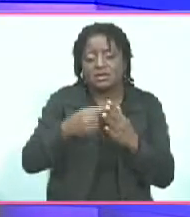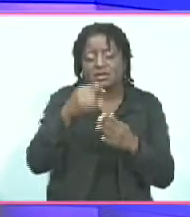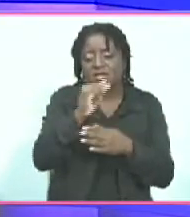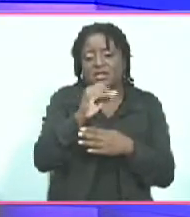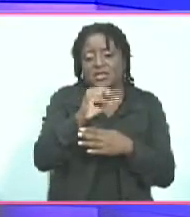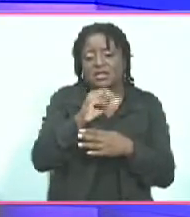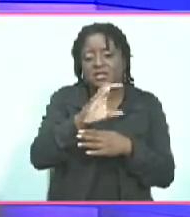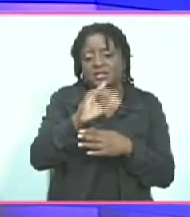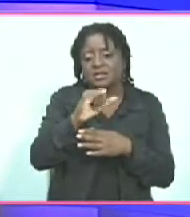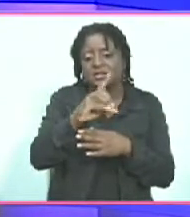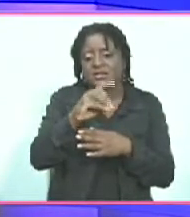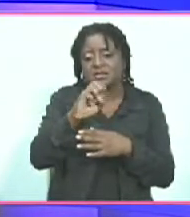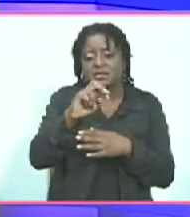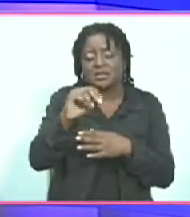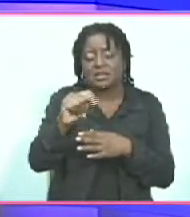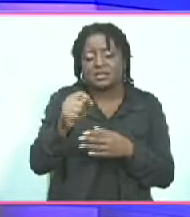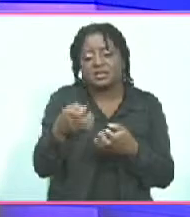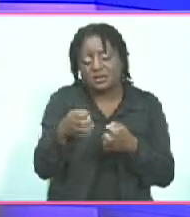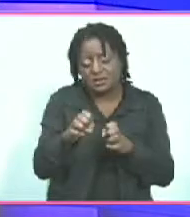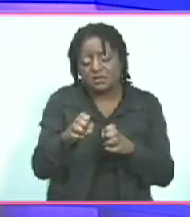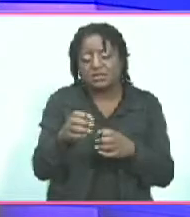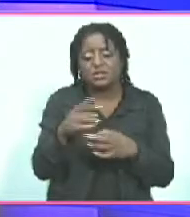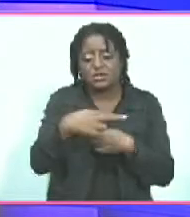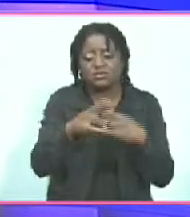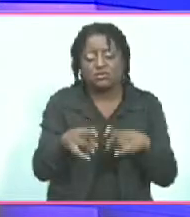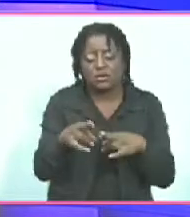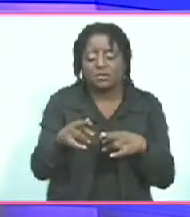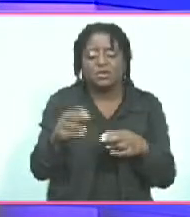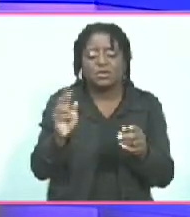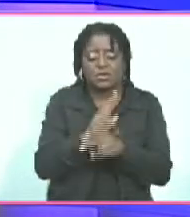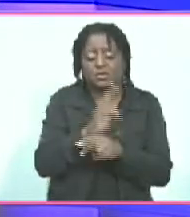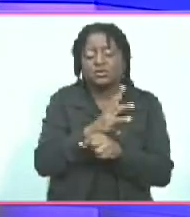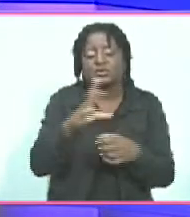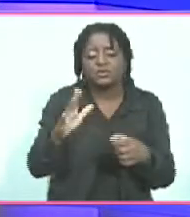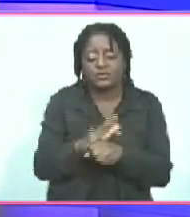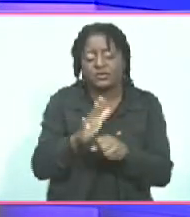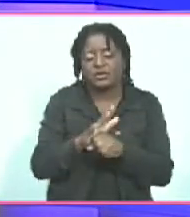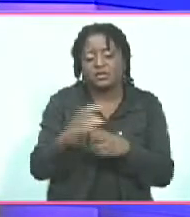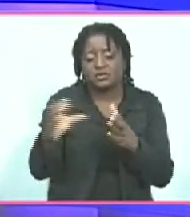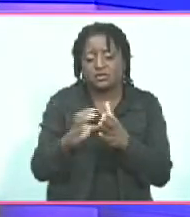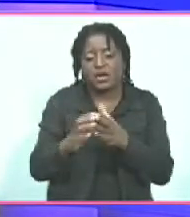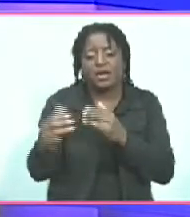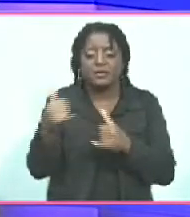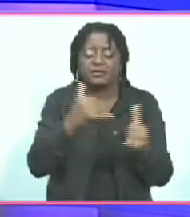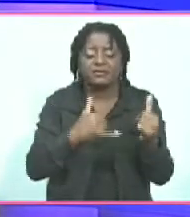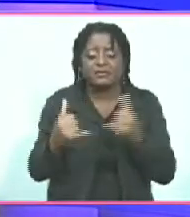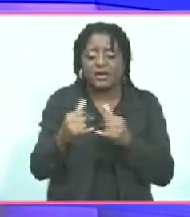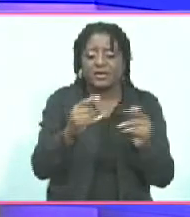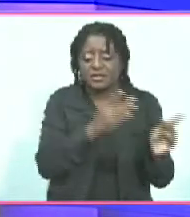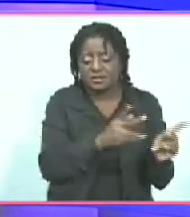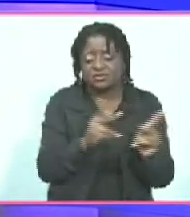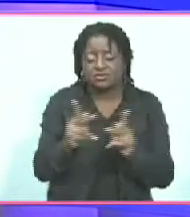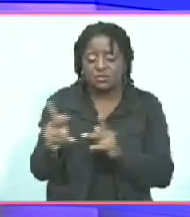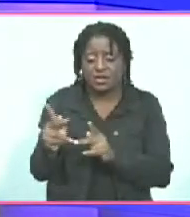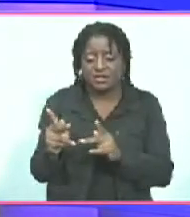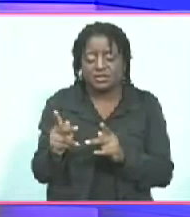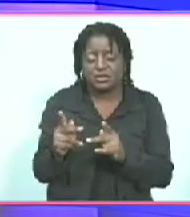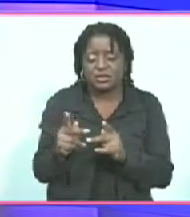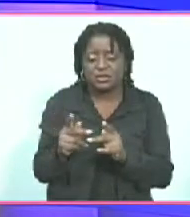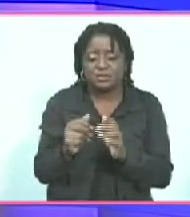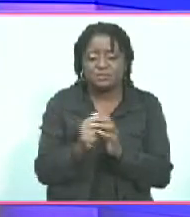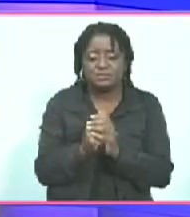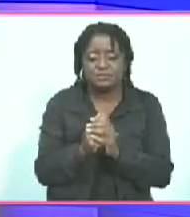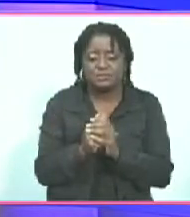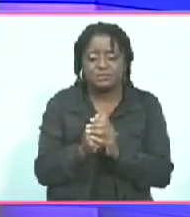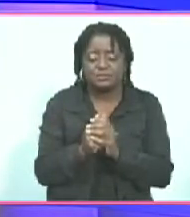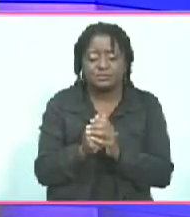2 months old, police officials describe it as a useful crime-fighting strategy. Cleopatra Murphy tells us more in this week's edition of